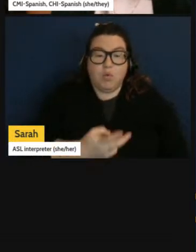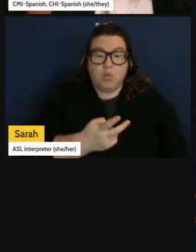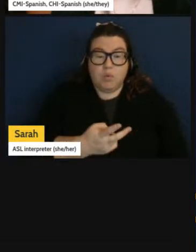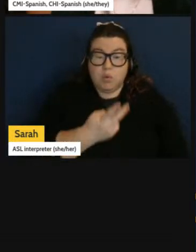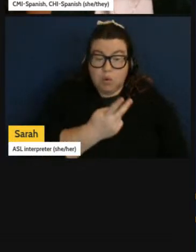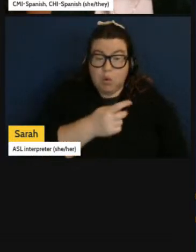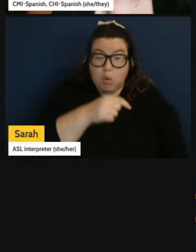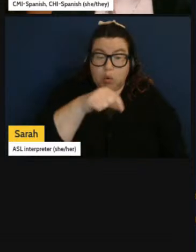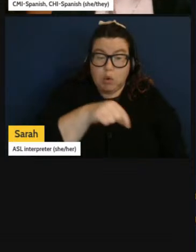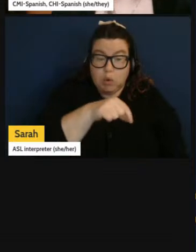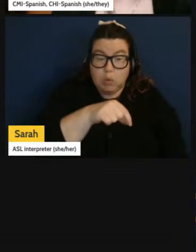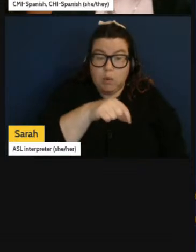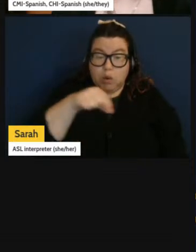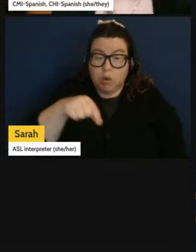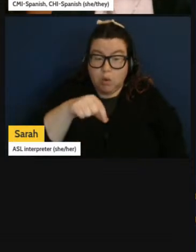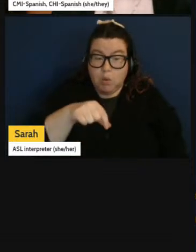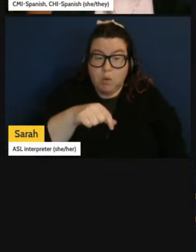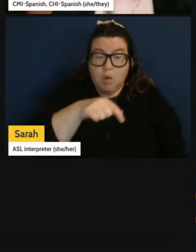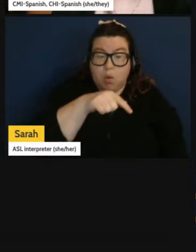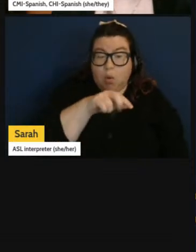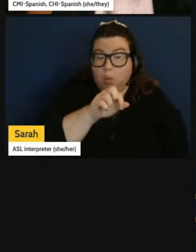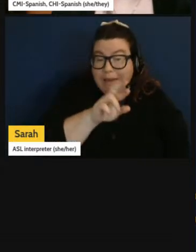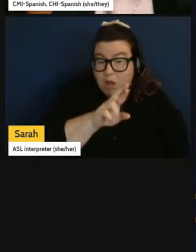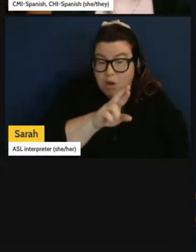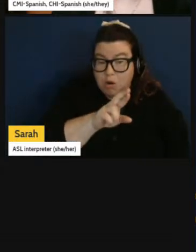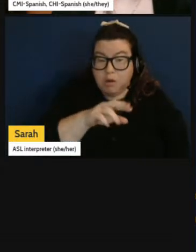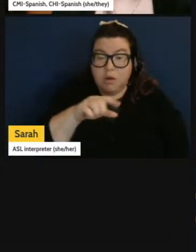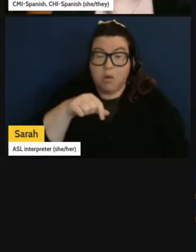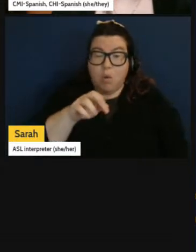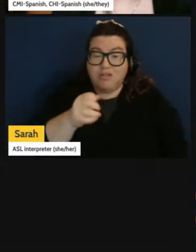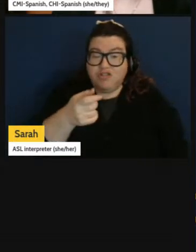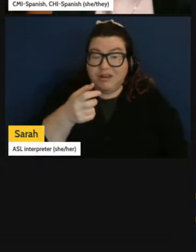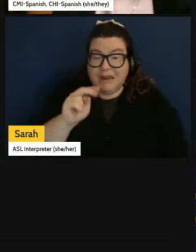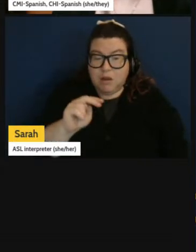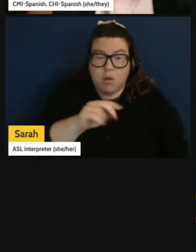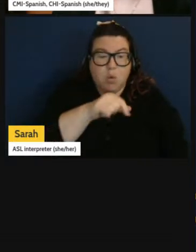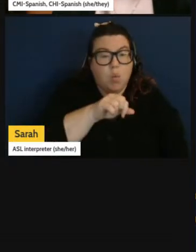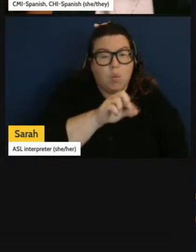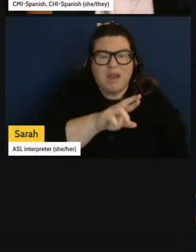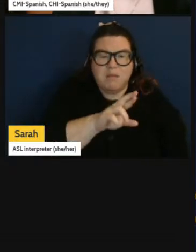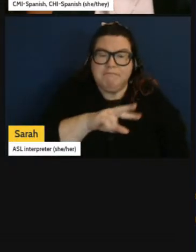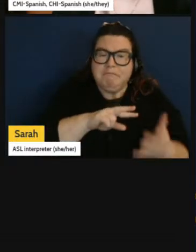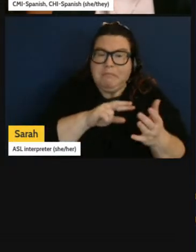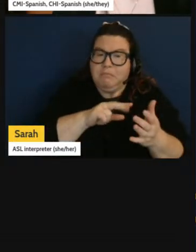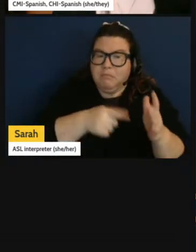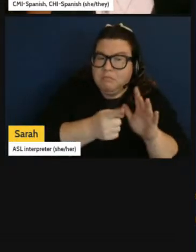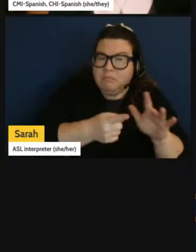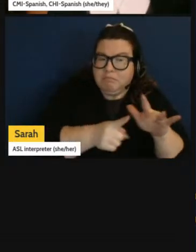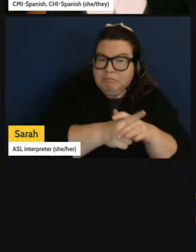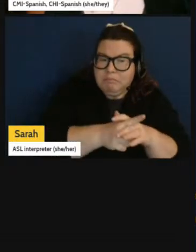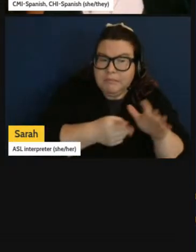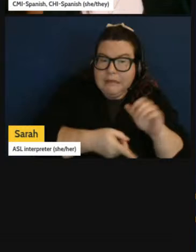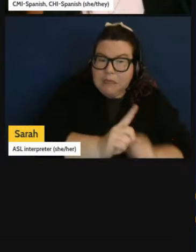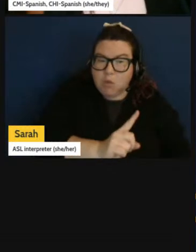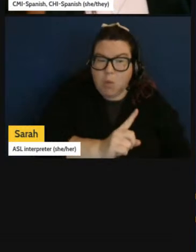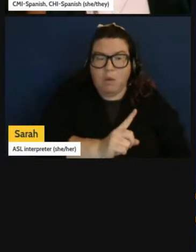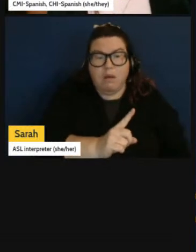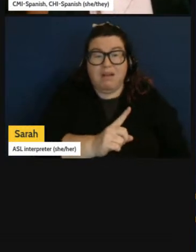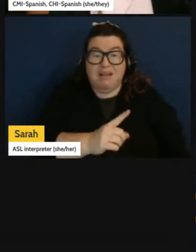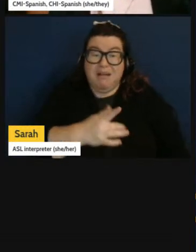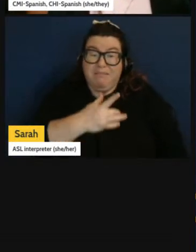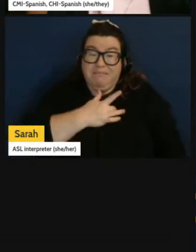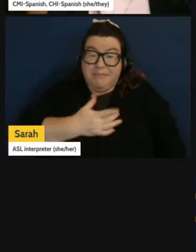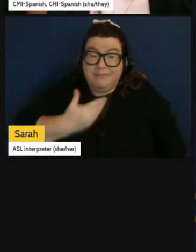for queer, one for questioning. So a lot of people think this word queer is an insult. I actually often refer to myself